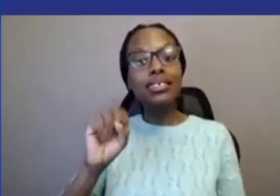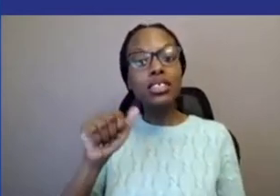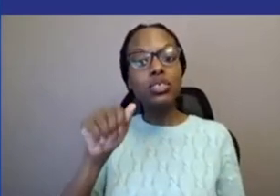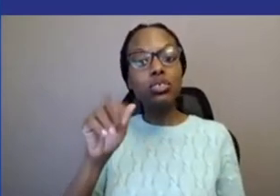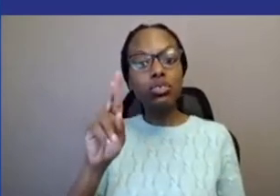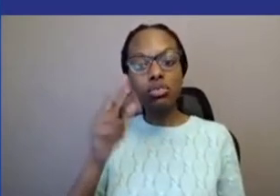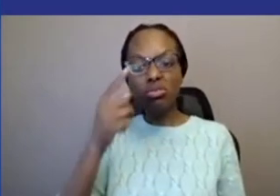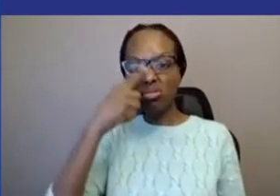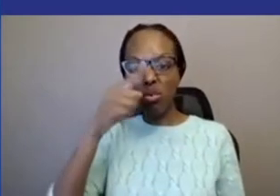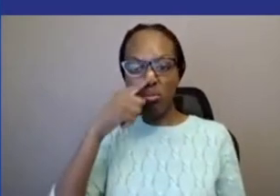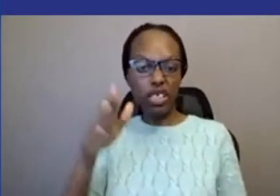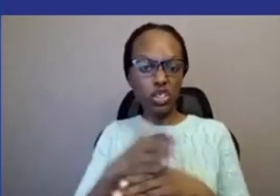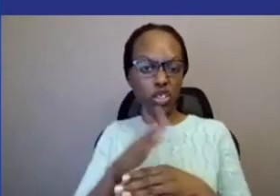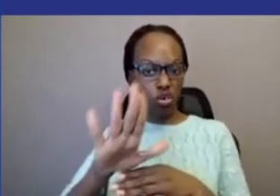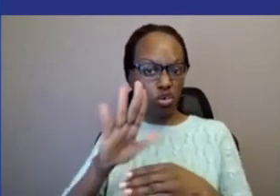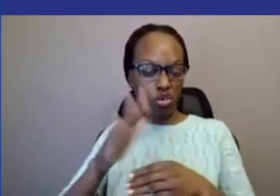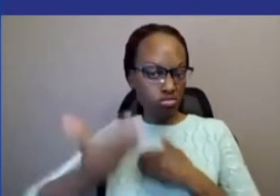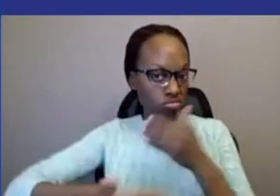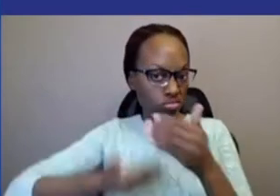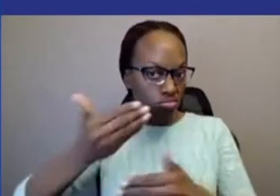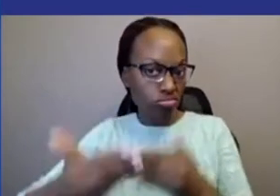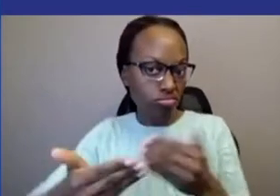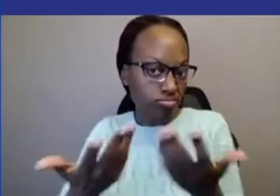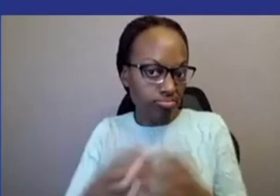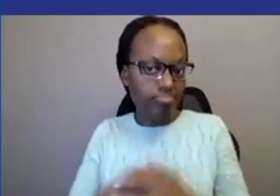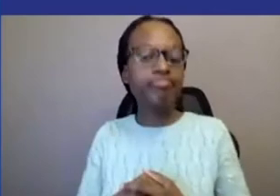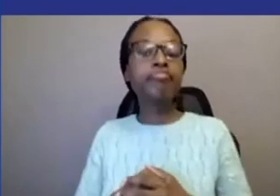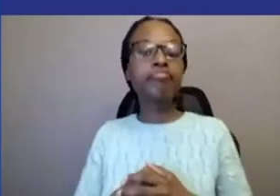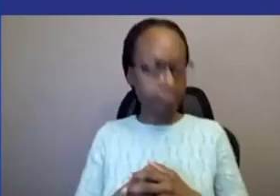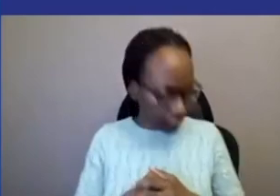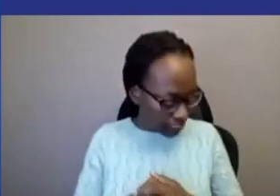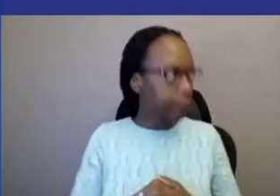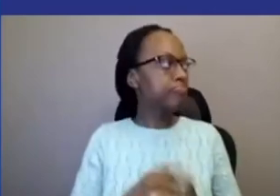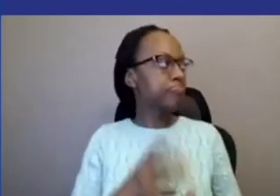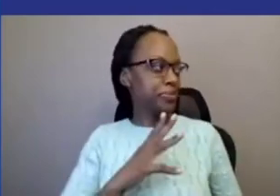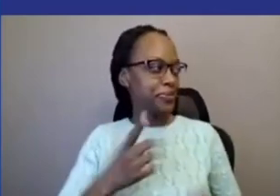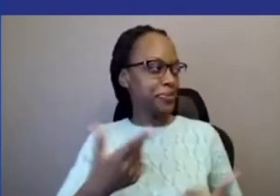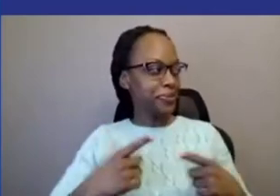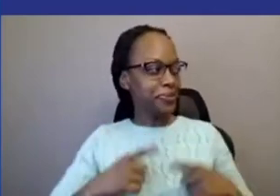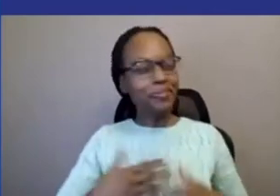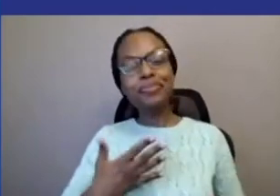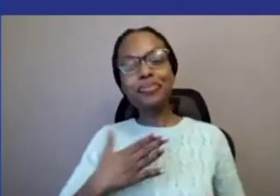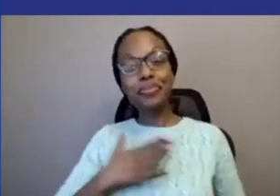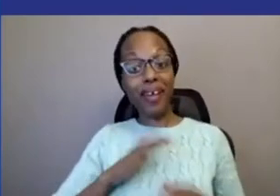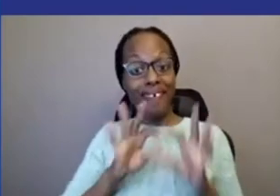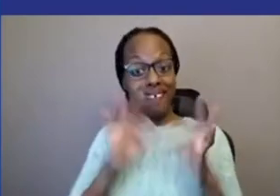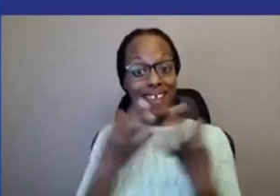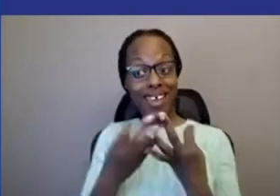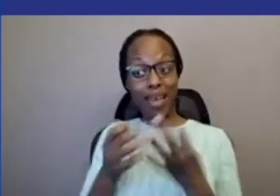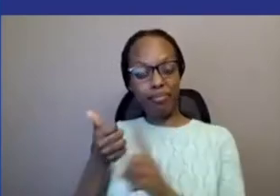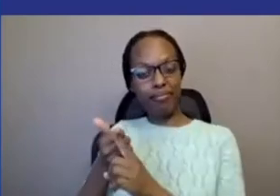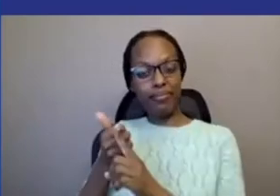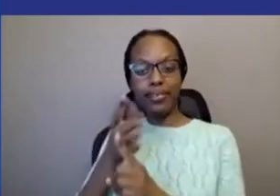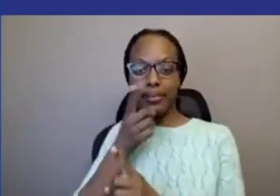Yes, thank you, Michele. My background, as I mentioned, my family is Dominican. So as